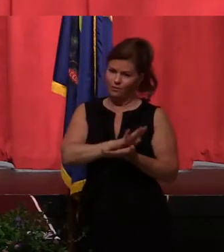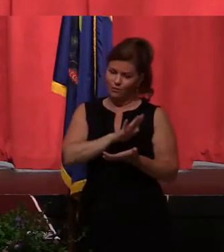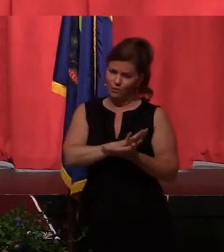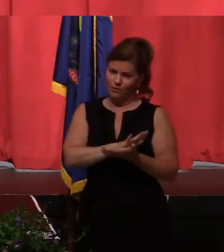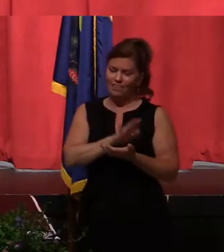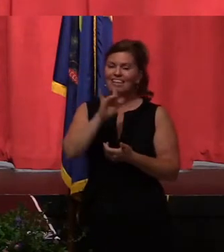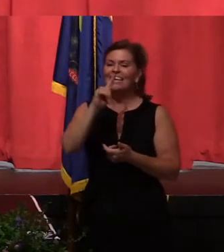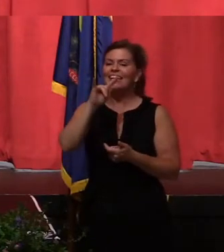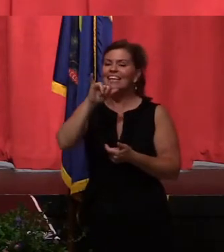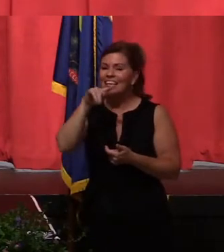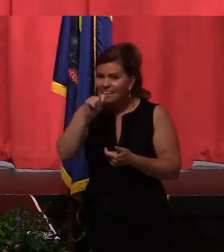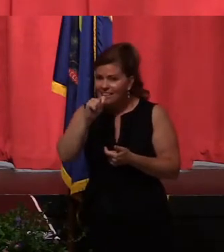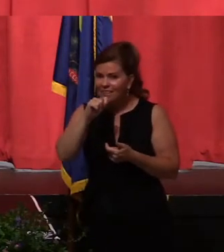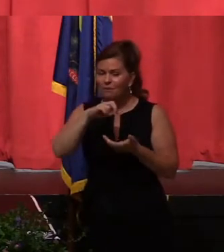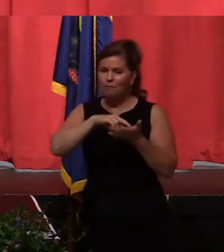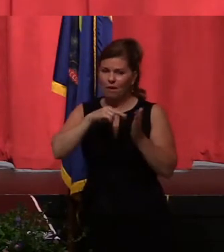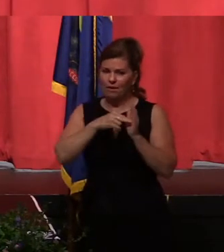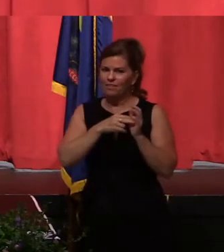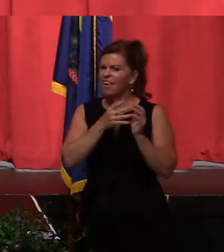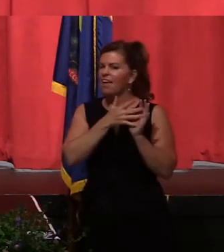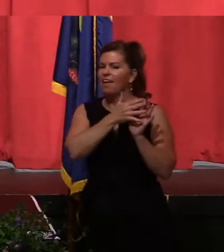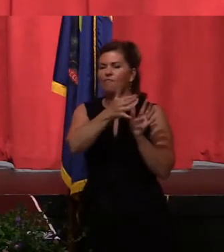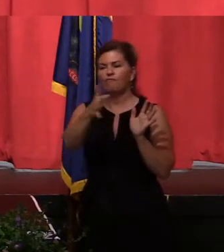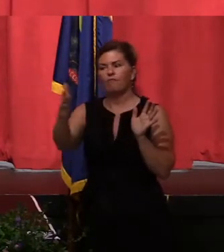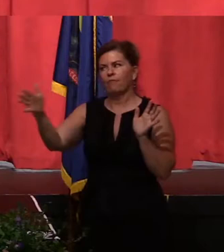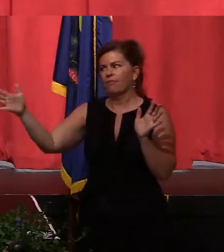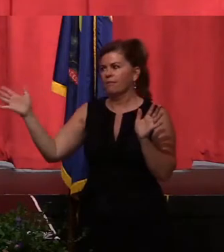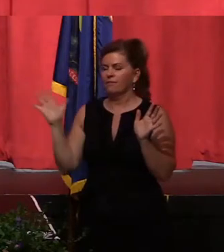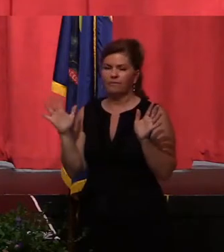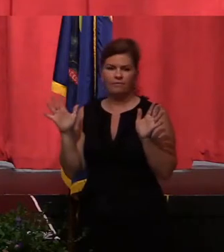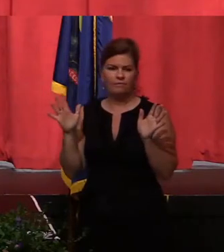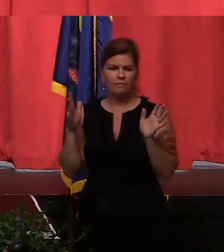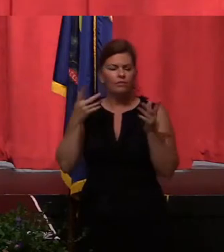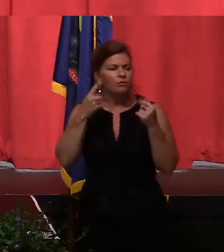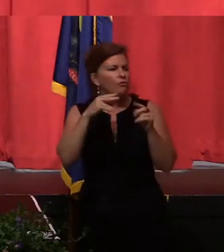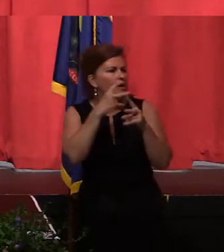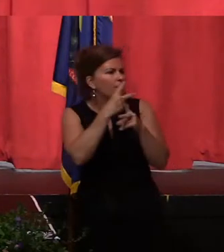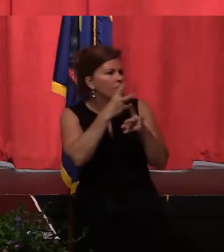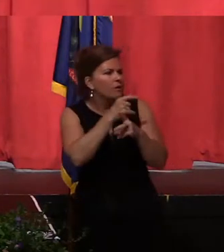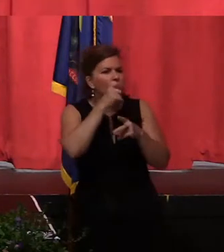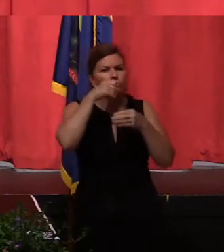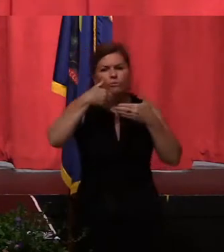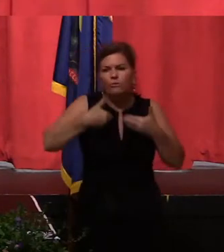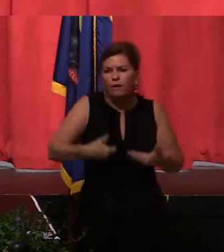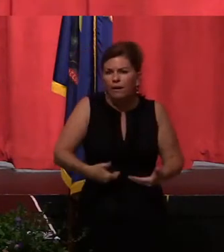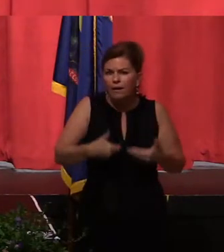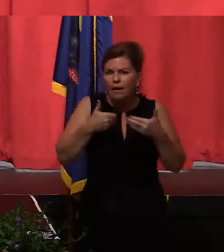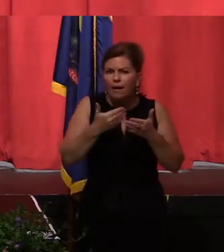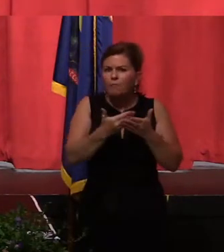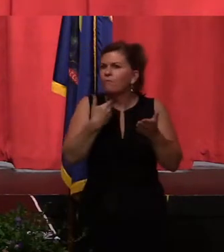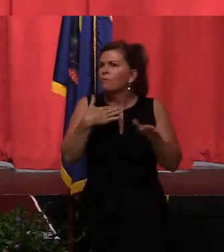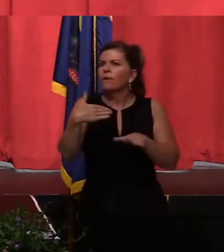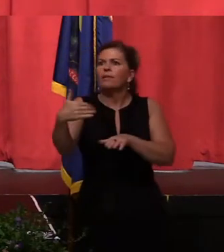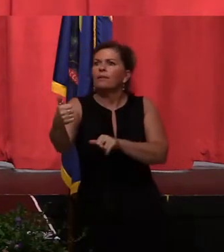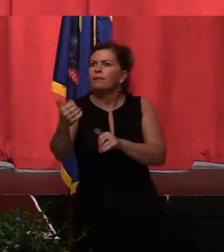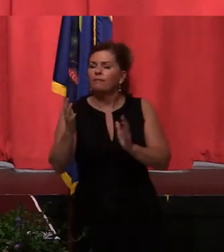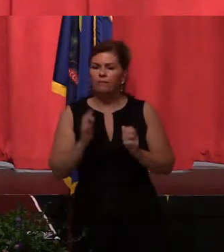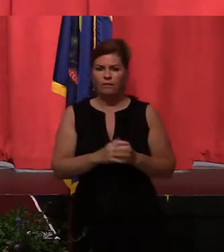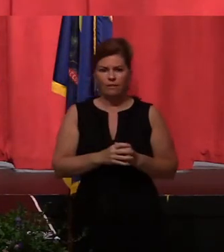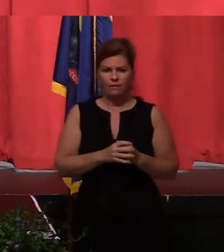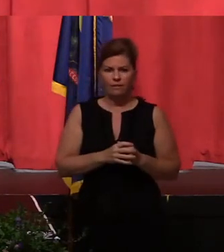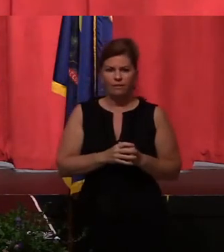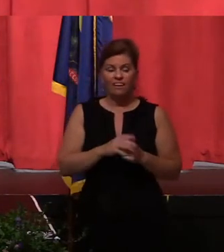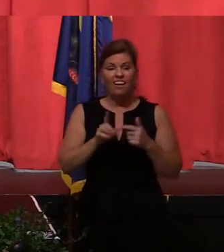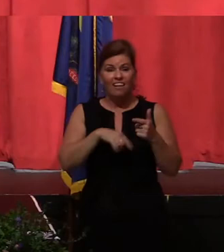was everything else. It was trying to figure out who the heck you are before you leave it all behind.